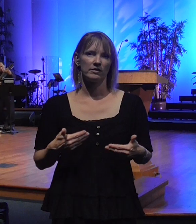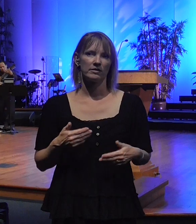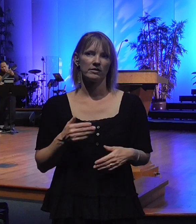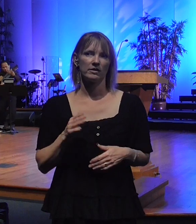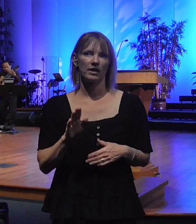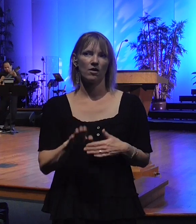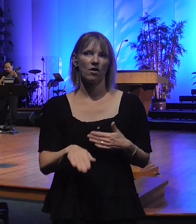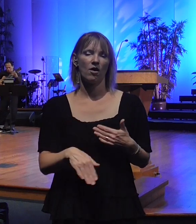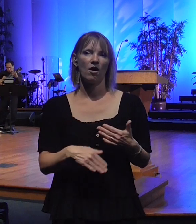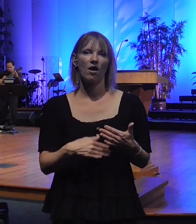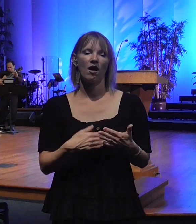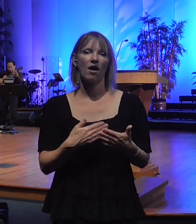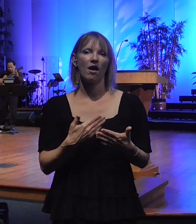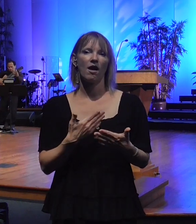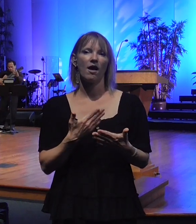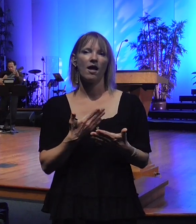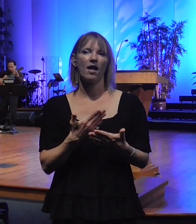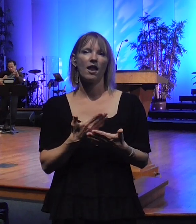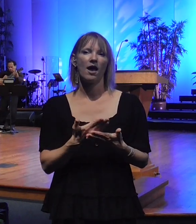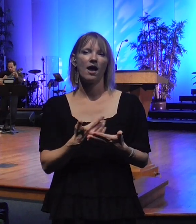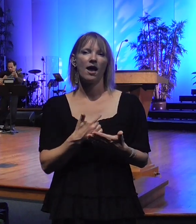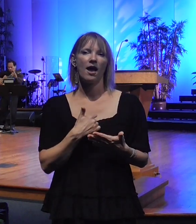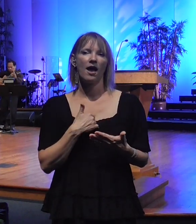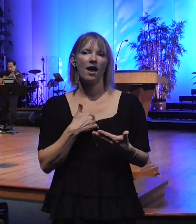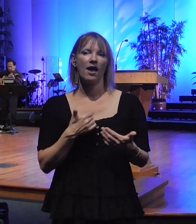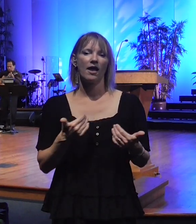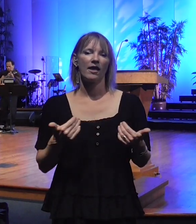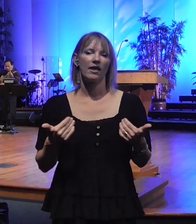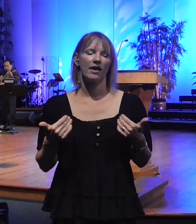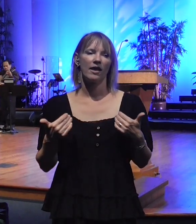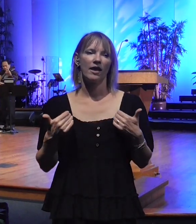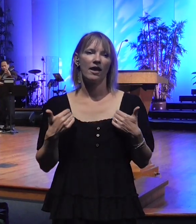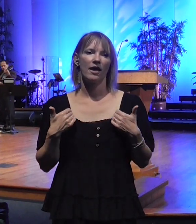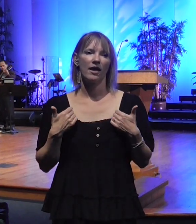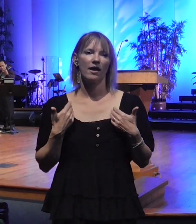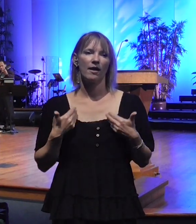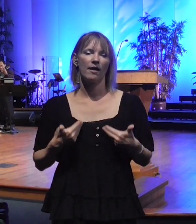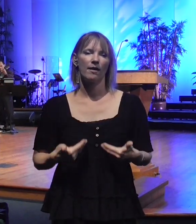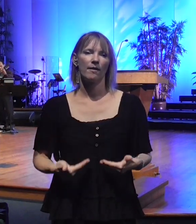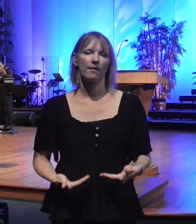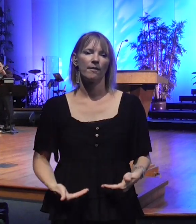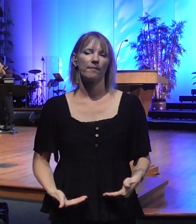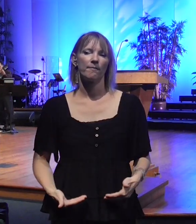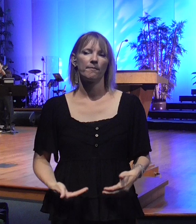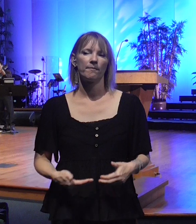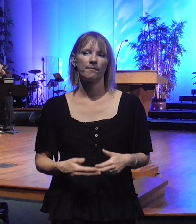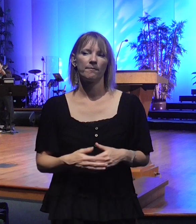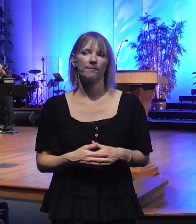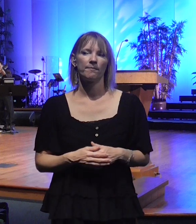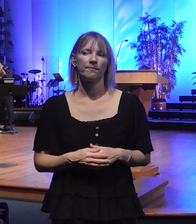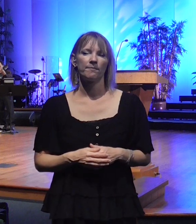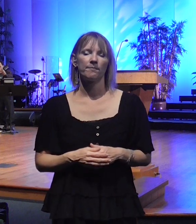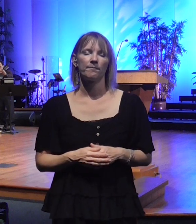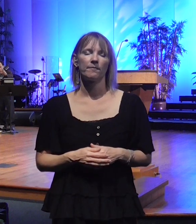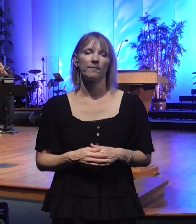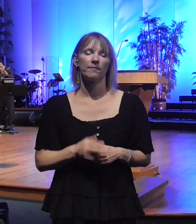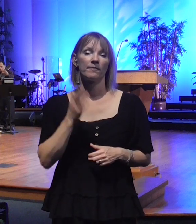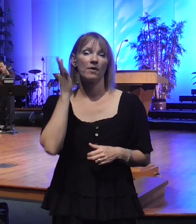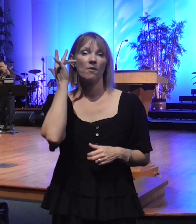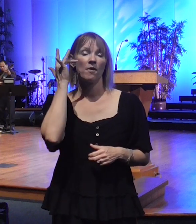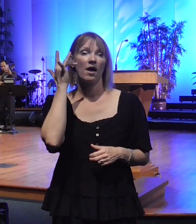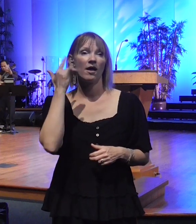Take all I am. For